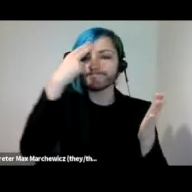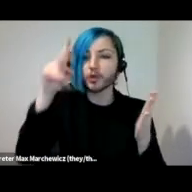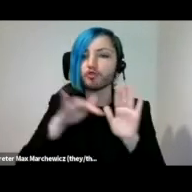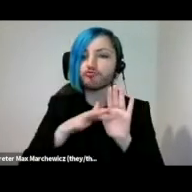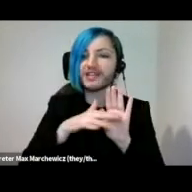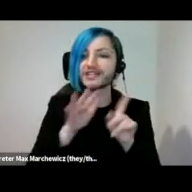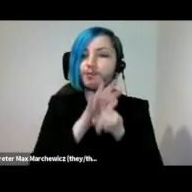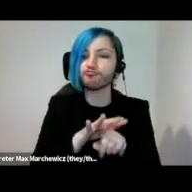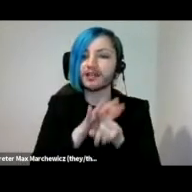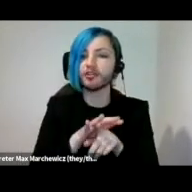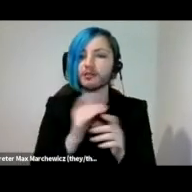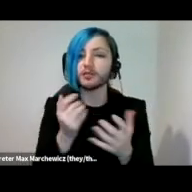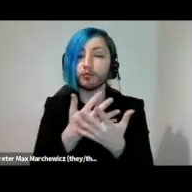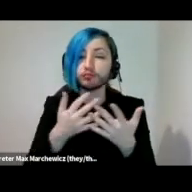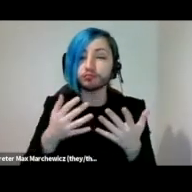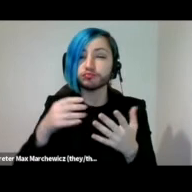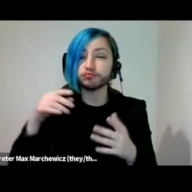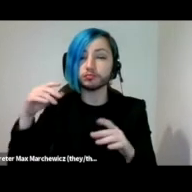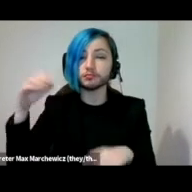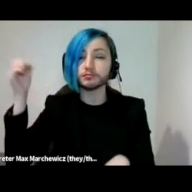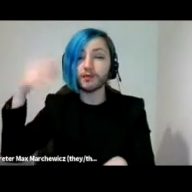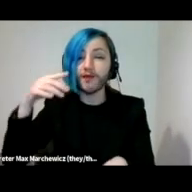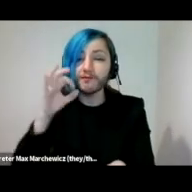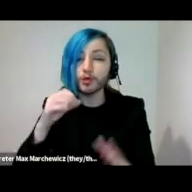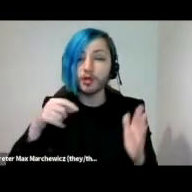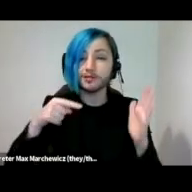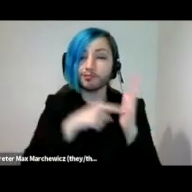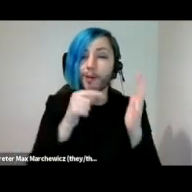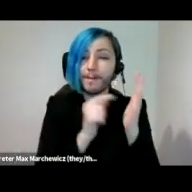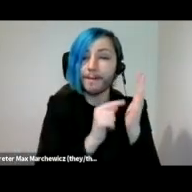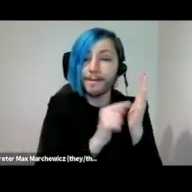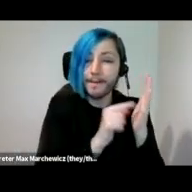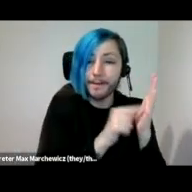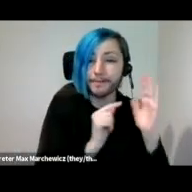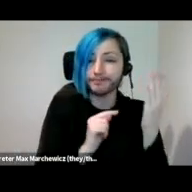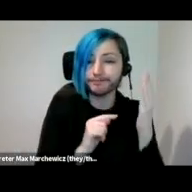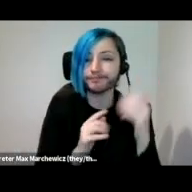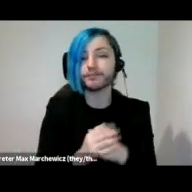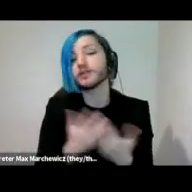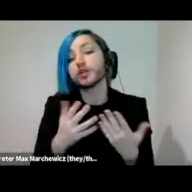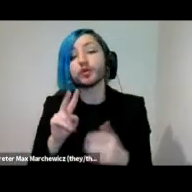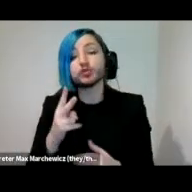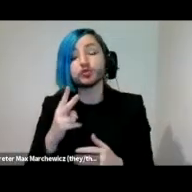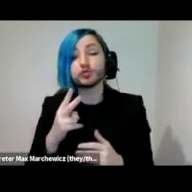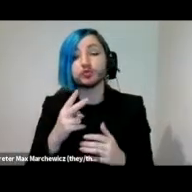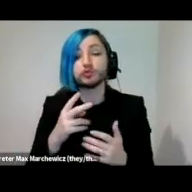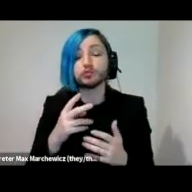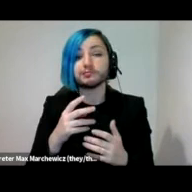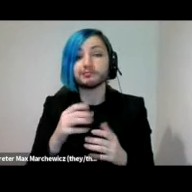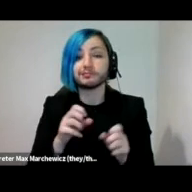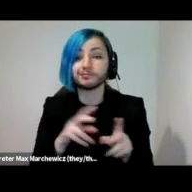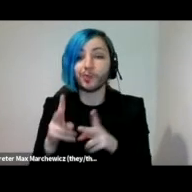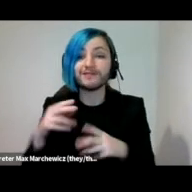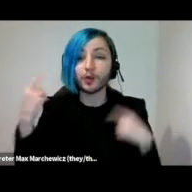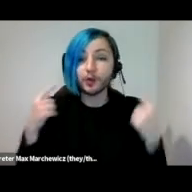photons buffeting actually our mirrors. And there's a balance between those two noise sources, in fact, which sets a limit to